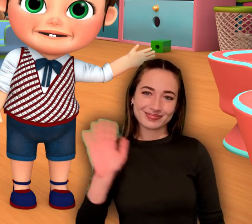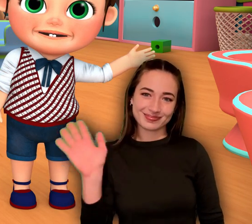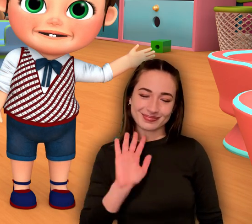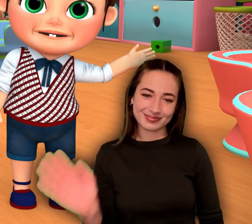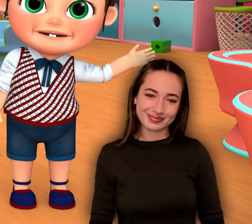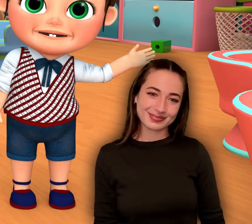dance